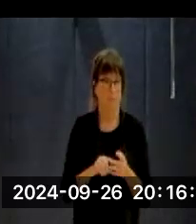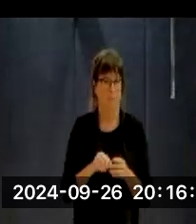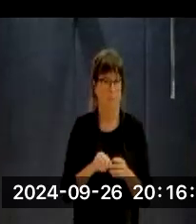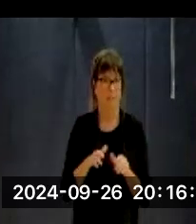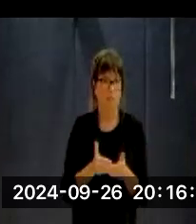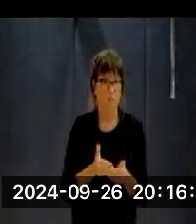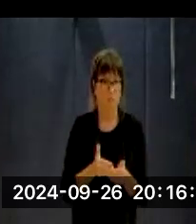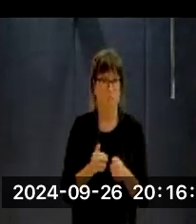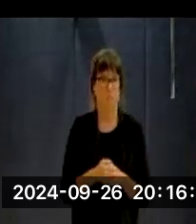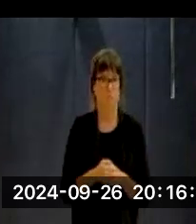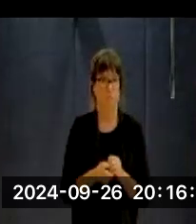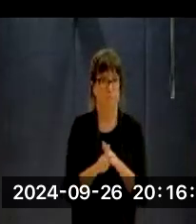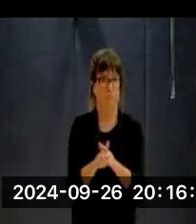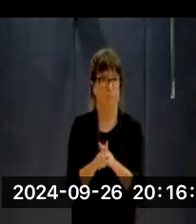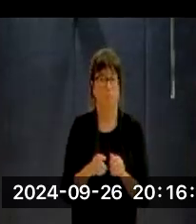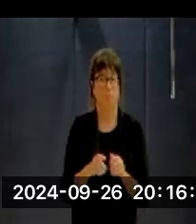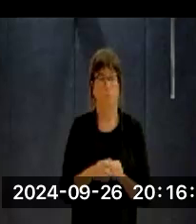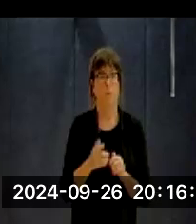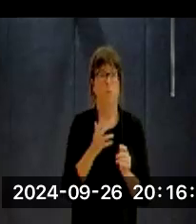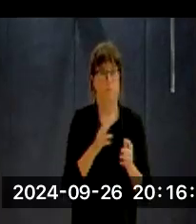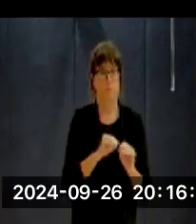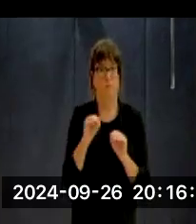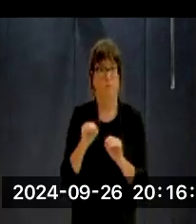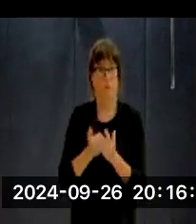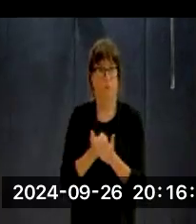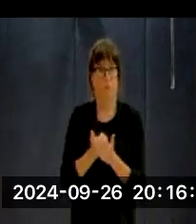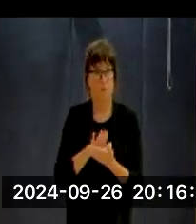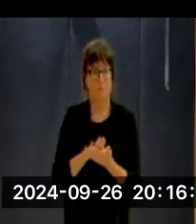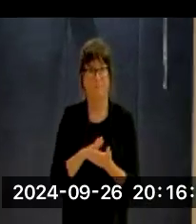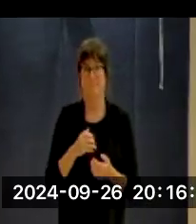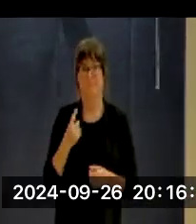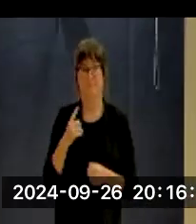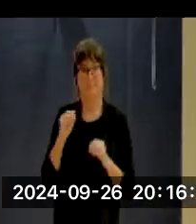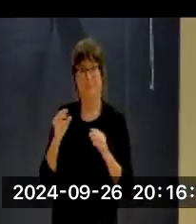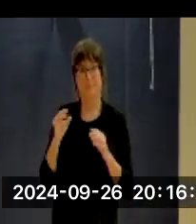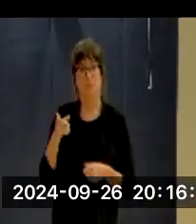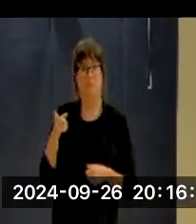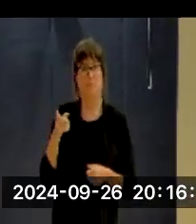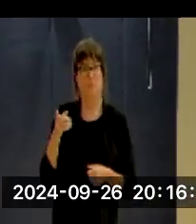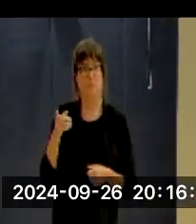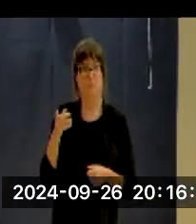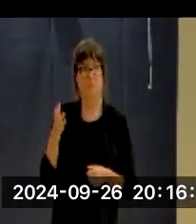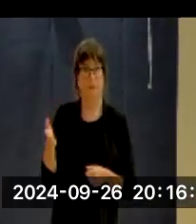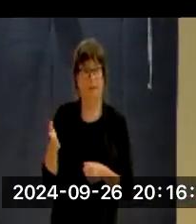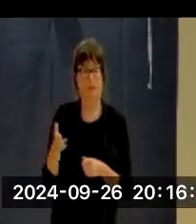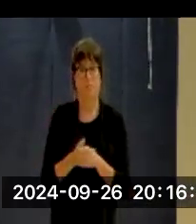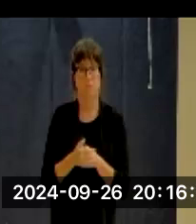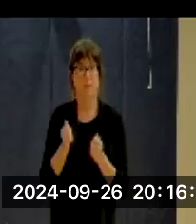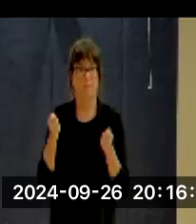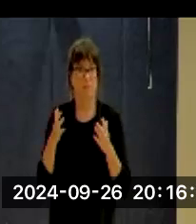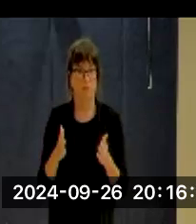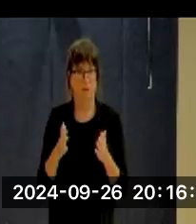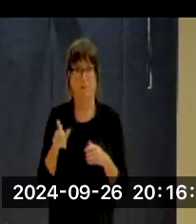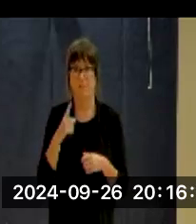classroom. We move into a new school. Now the teachers have, the administrator has said that they have